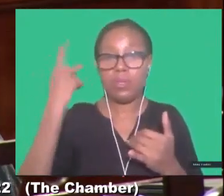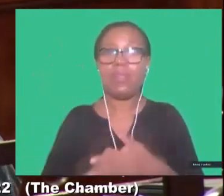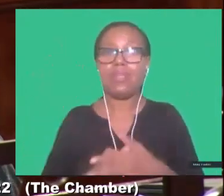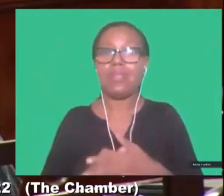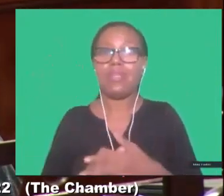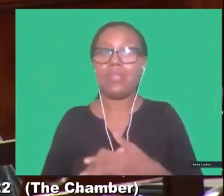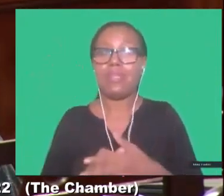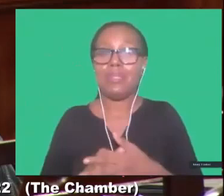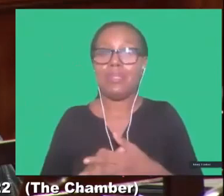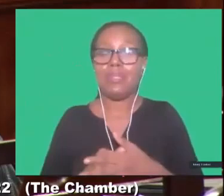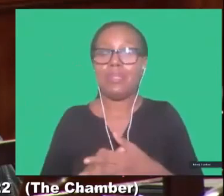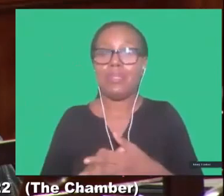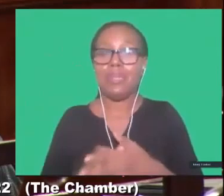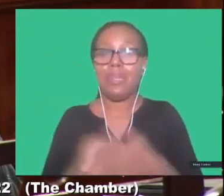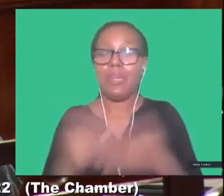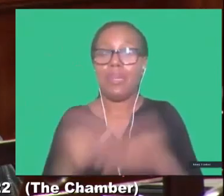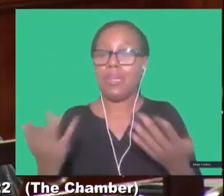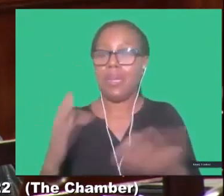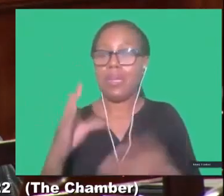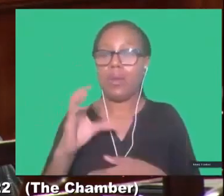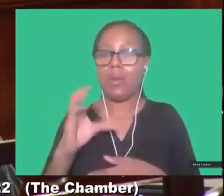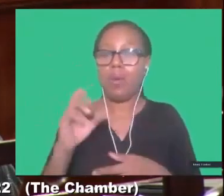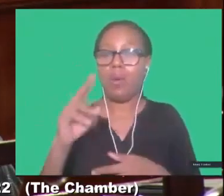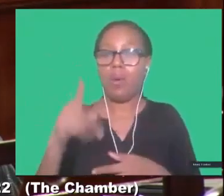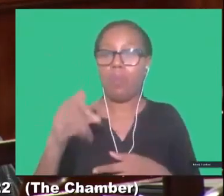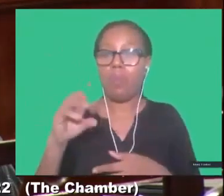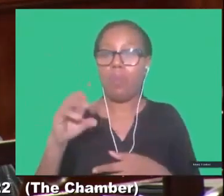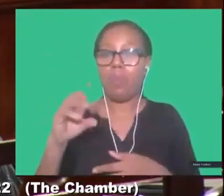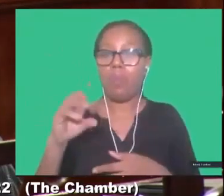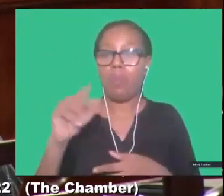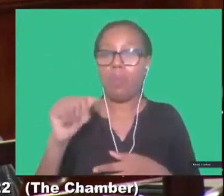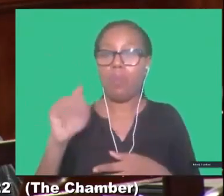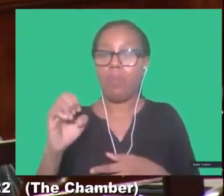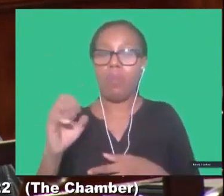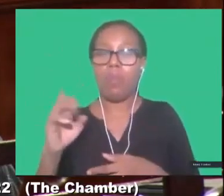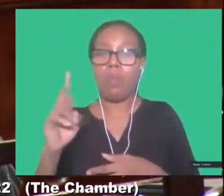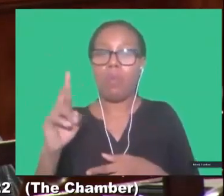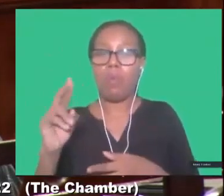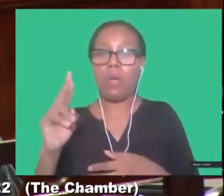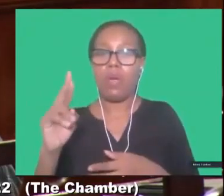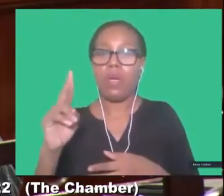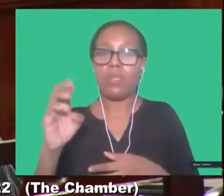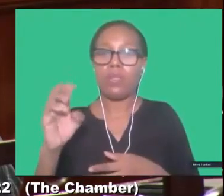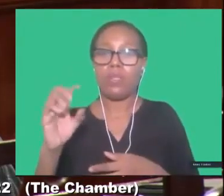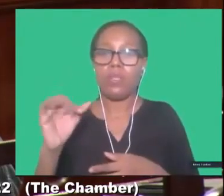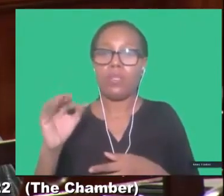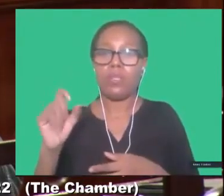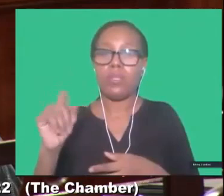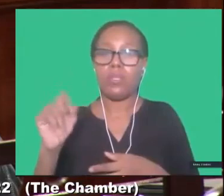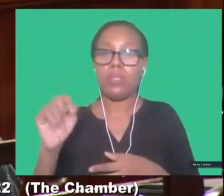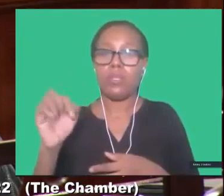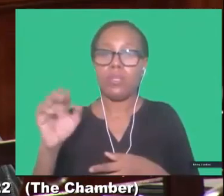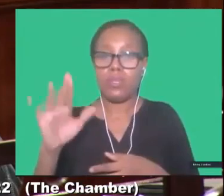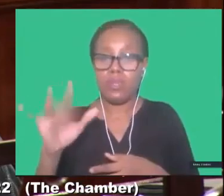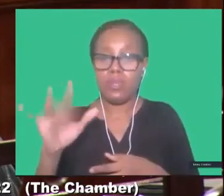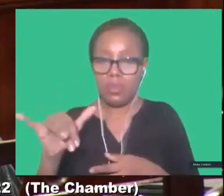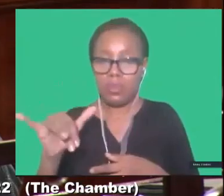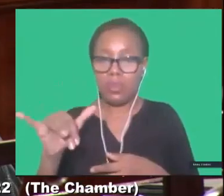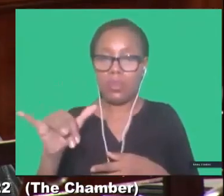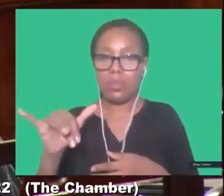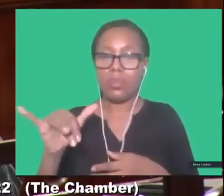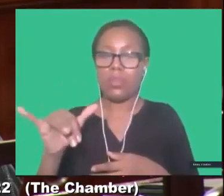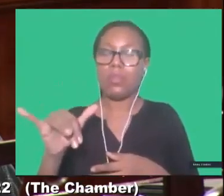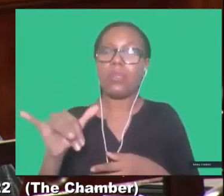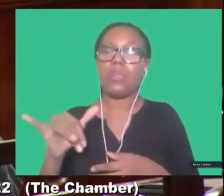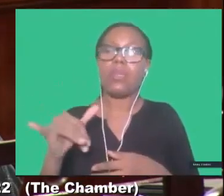corporate registry to make life easier, to improve the efficiency of that department, extremely important